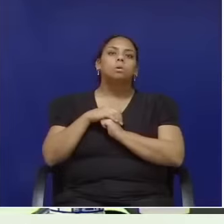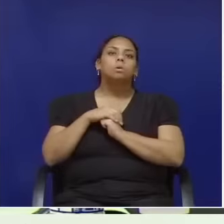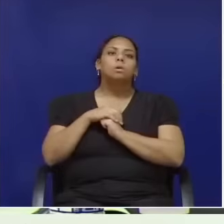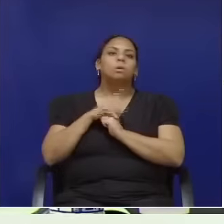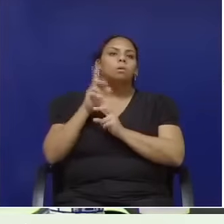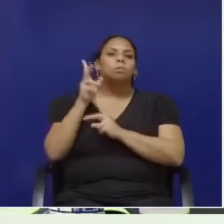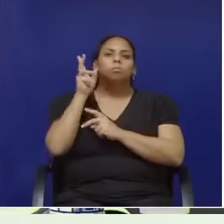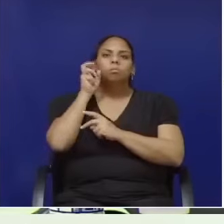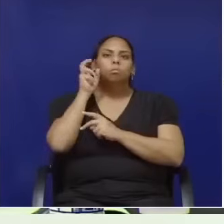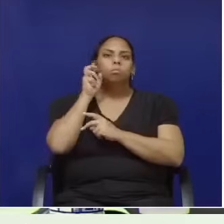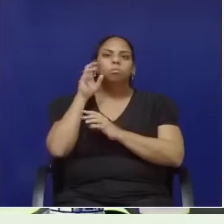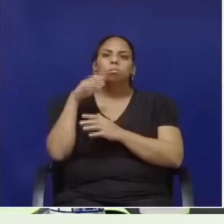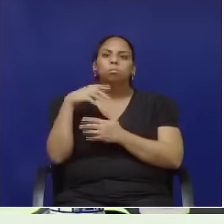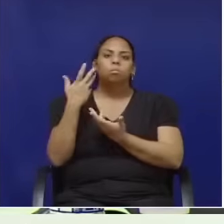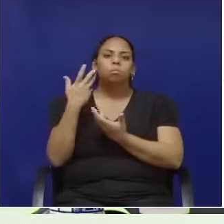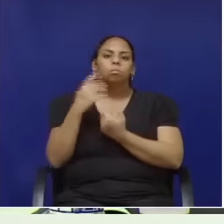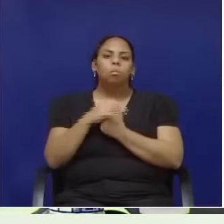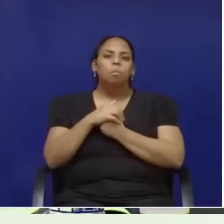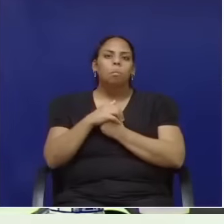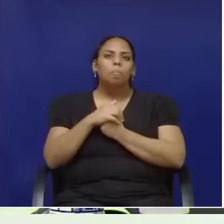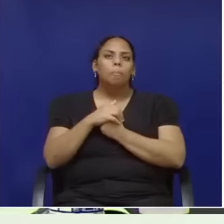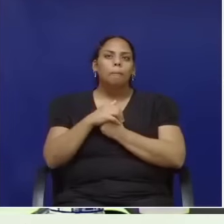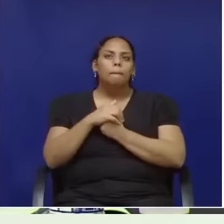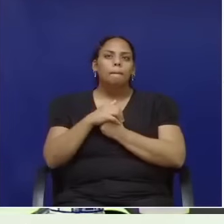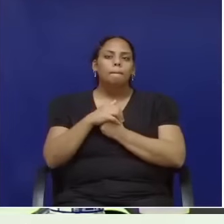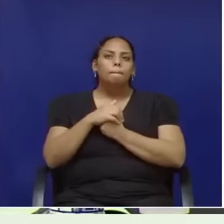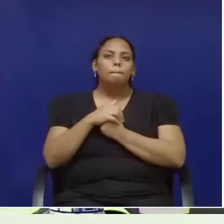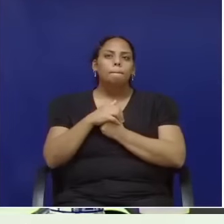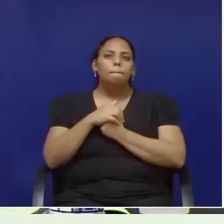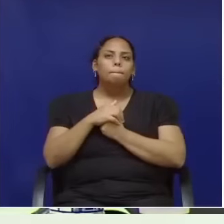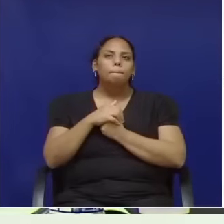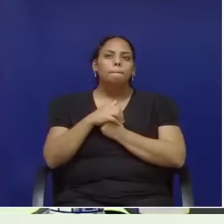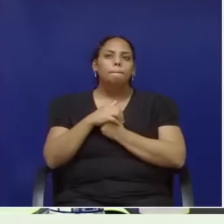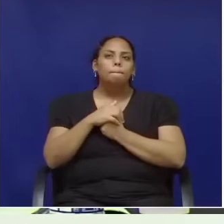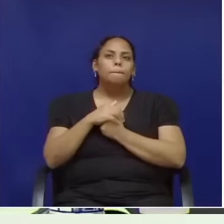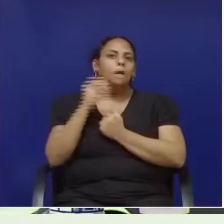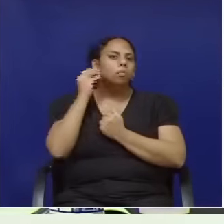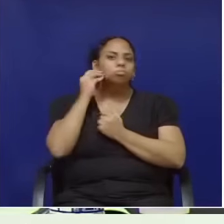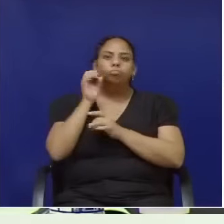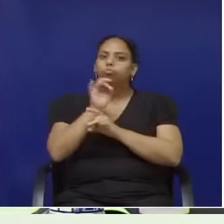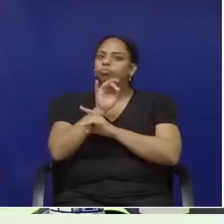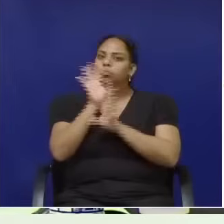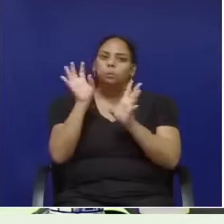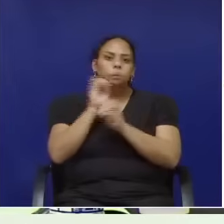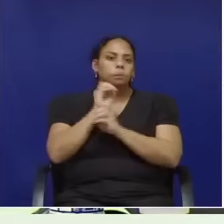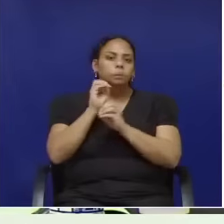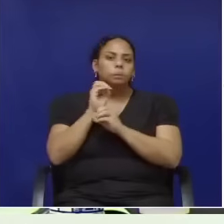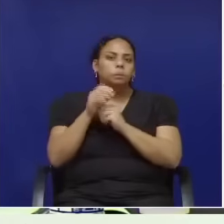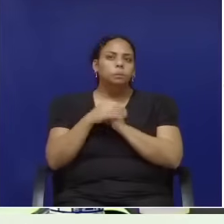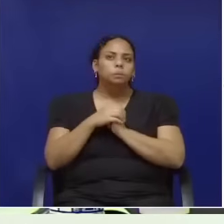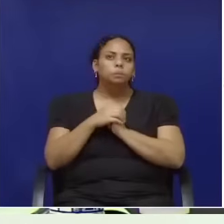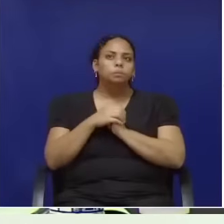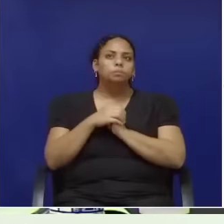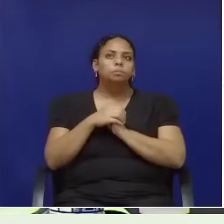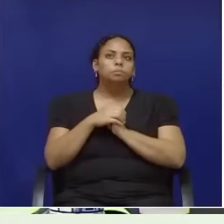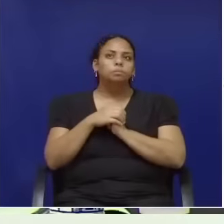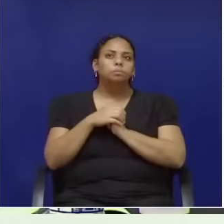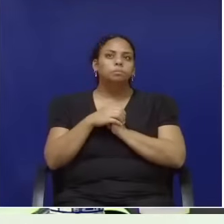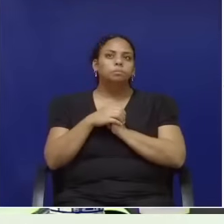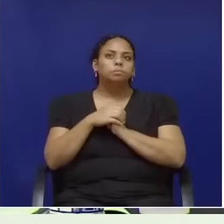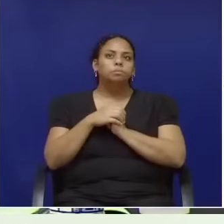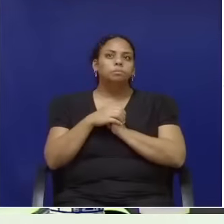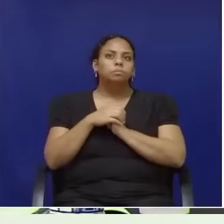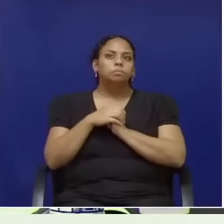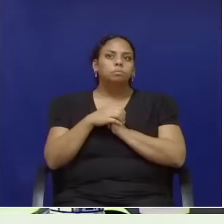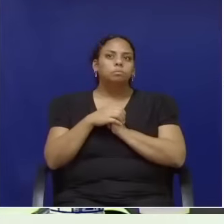practical measures is the department taking to ensure that law enforcement remains in the hands of